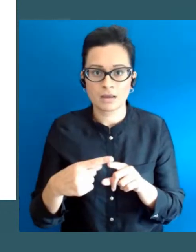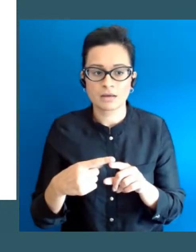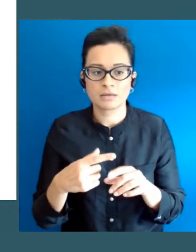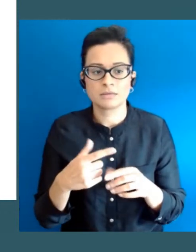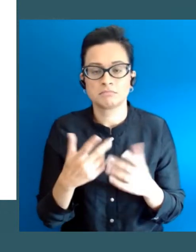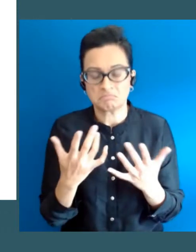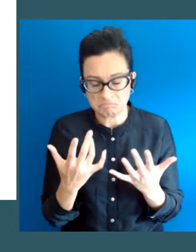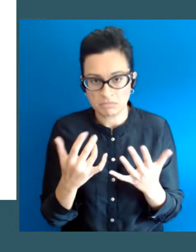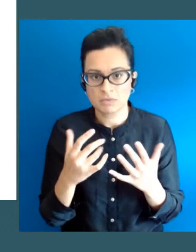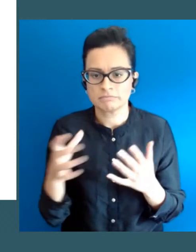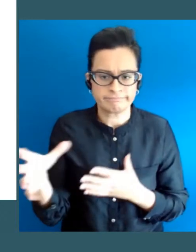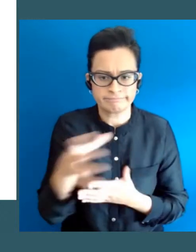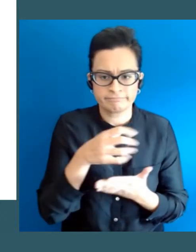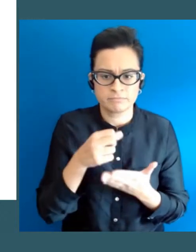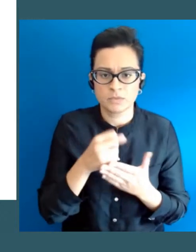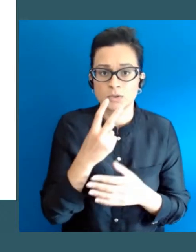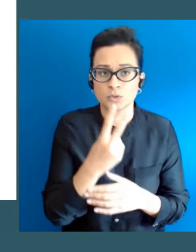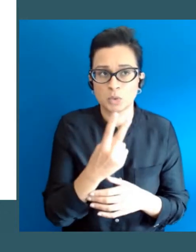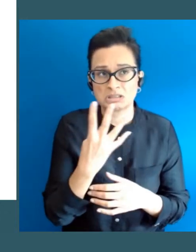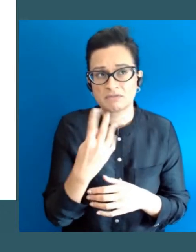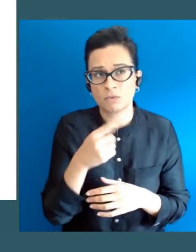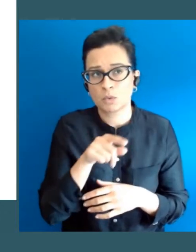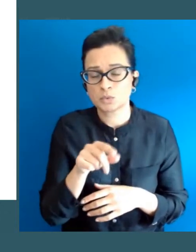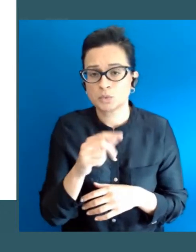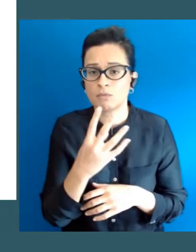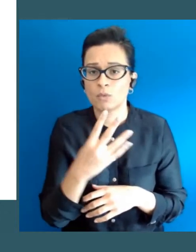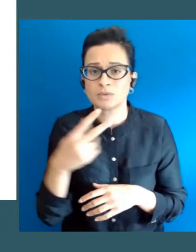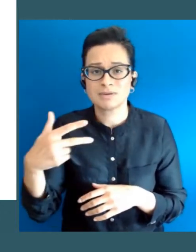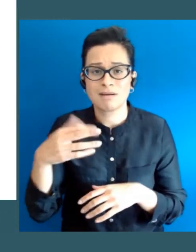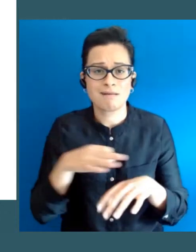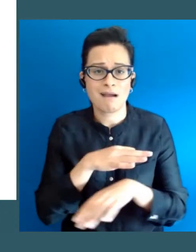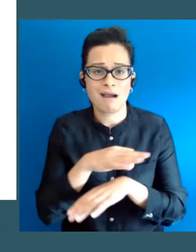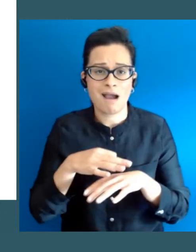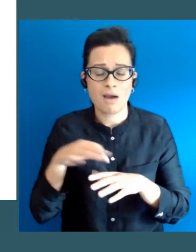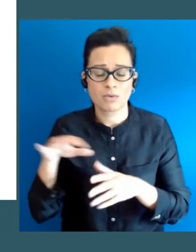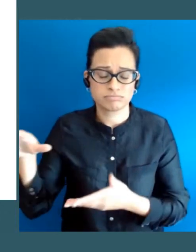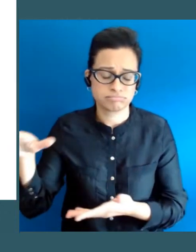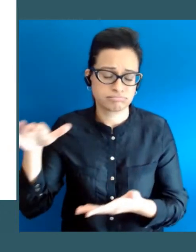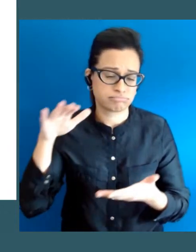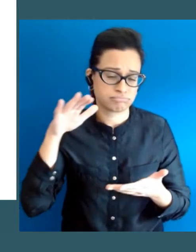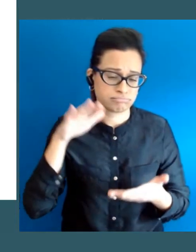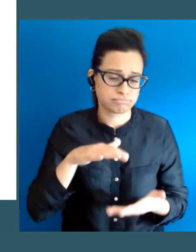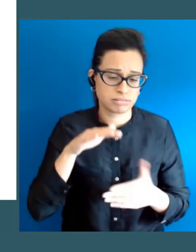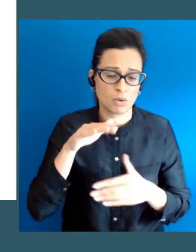within 48 hours, we got well over